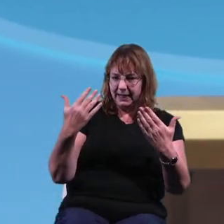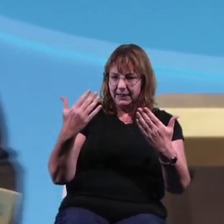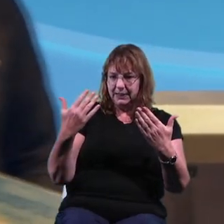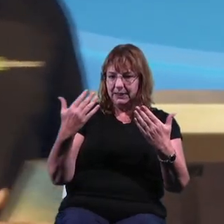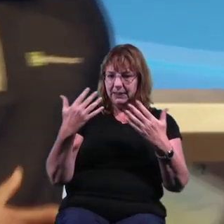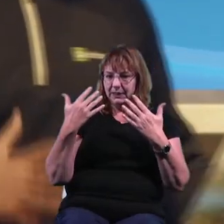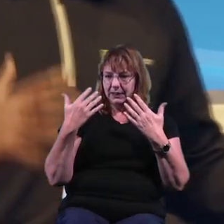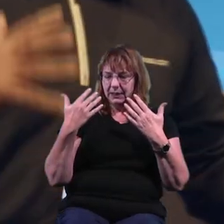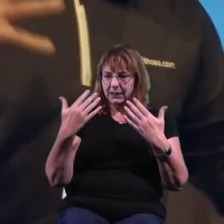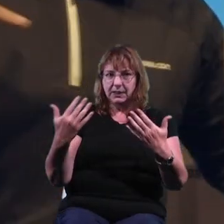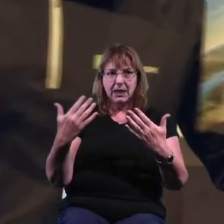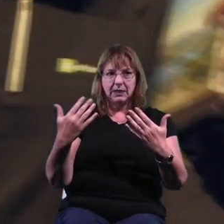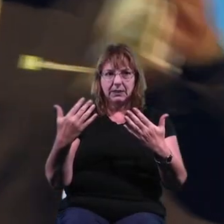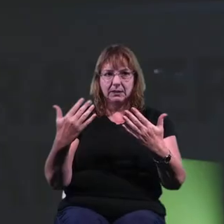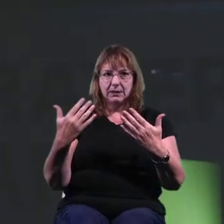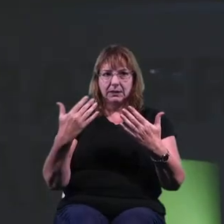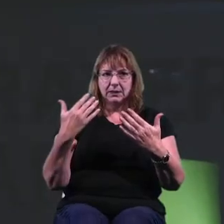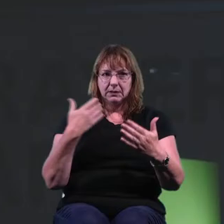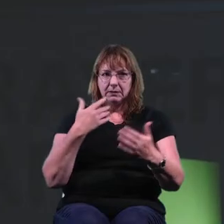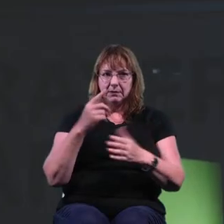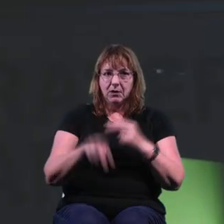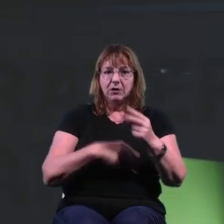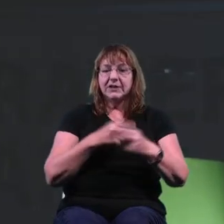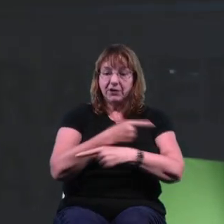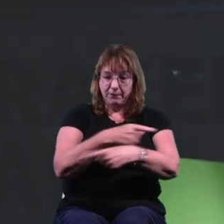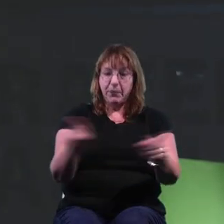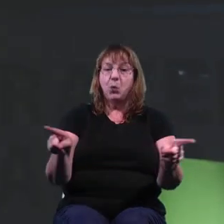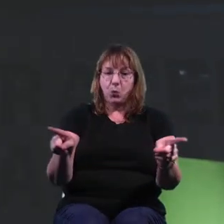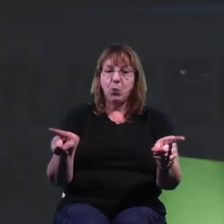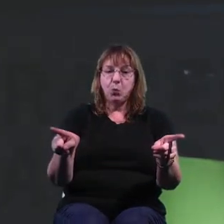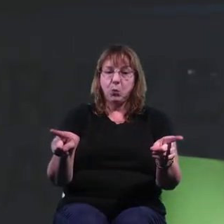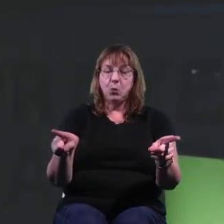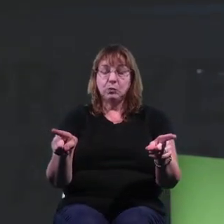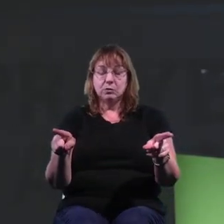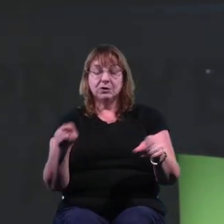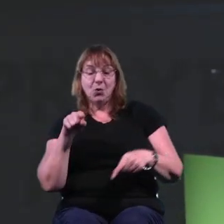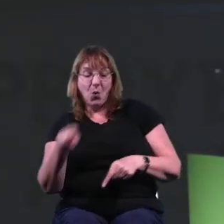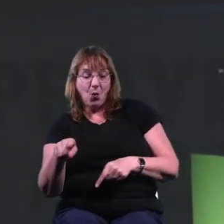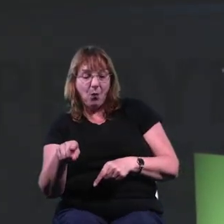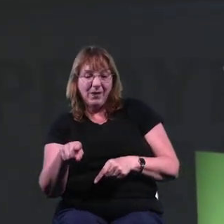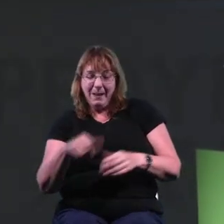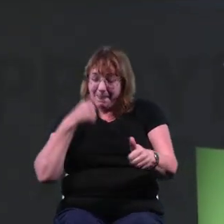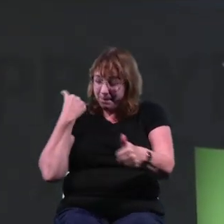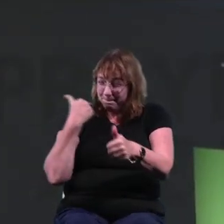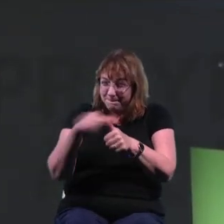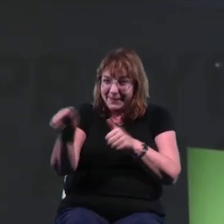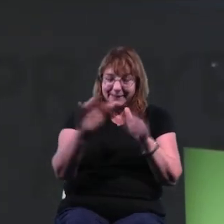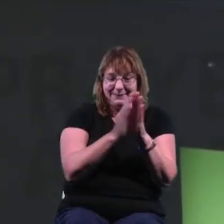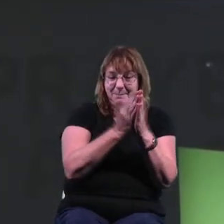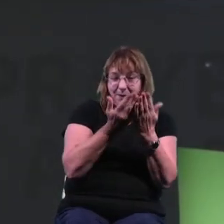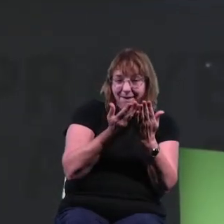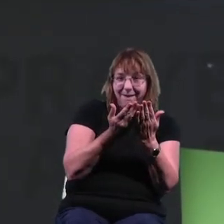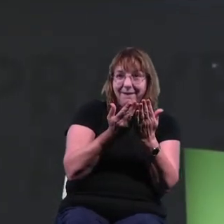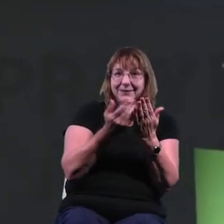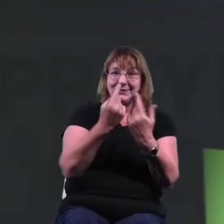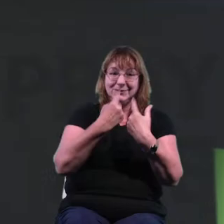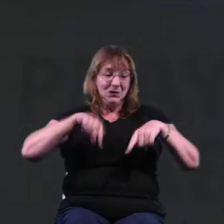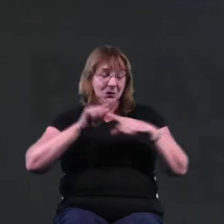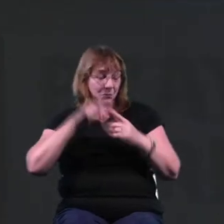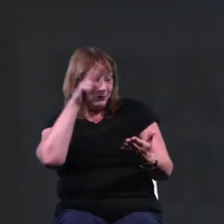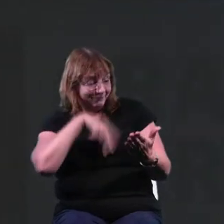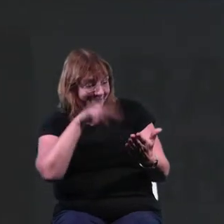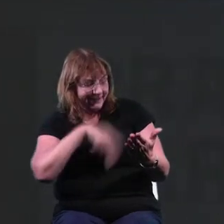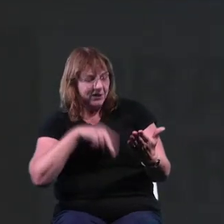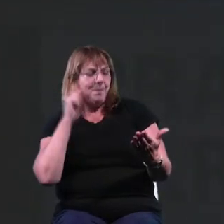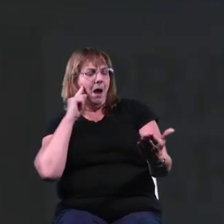at 10ofthose is to handpick the best books from across the publishers. We road test them, and we know